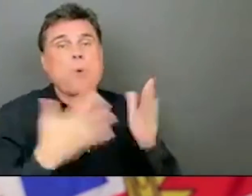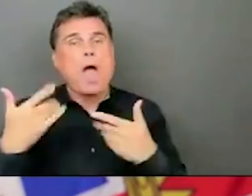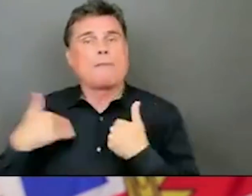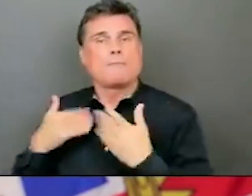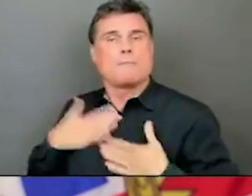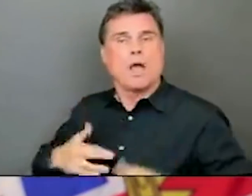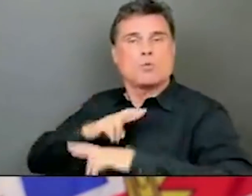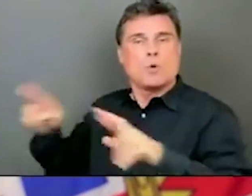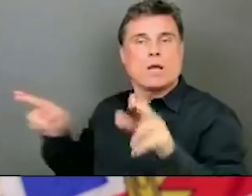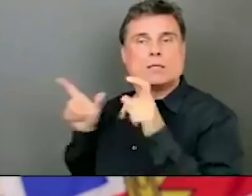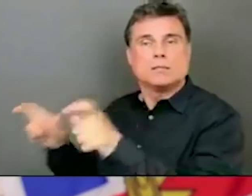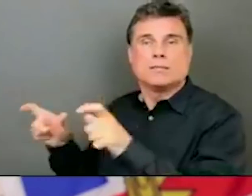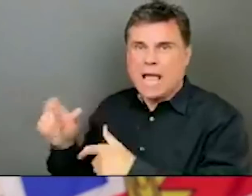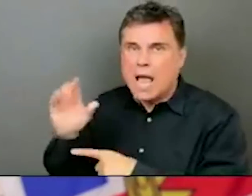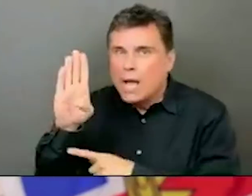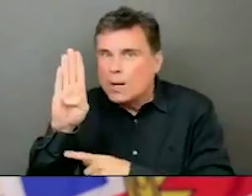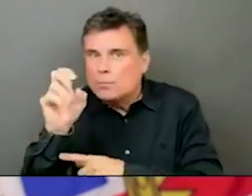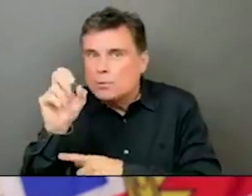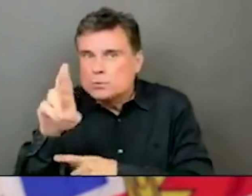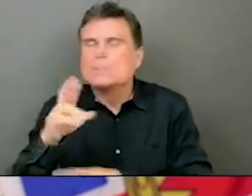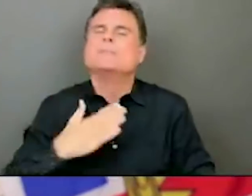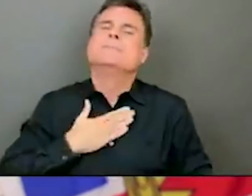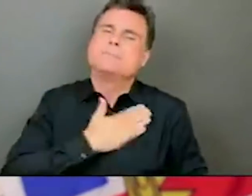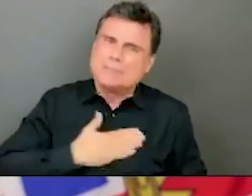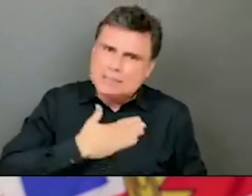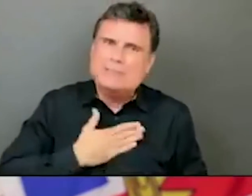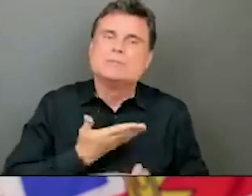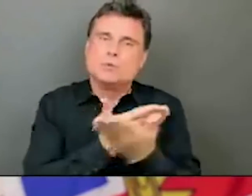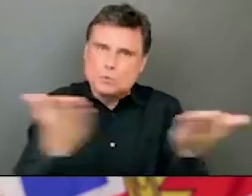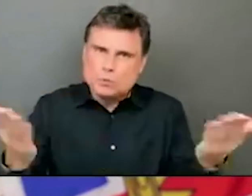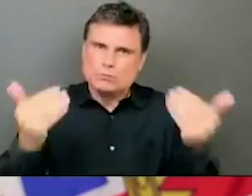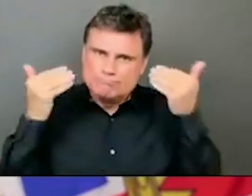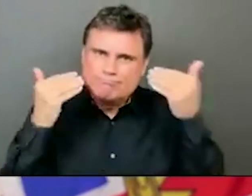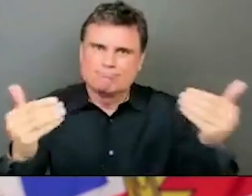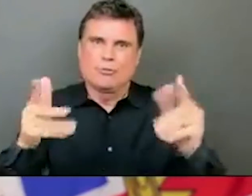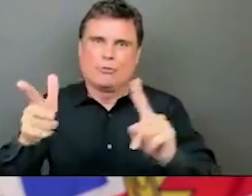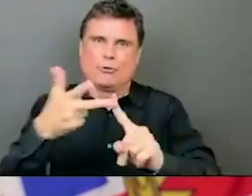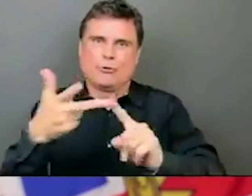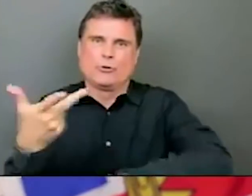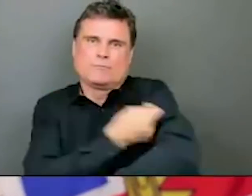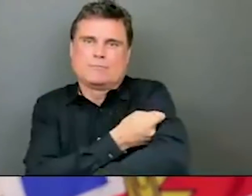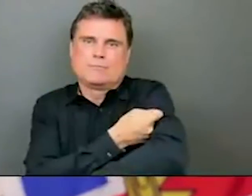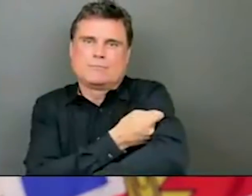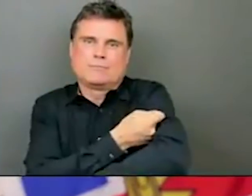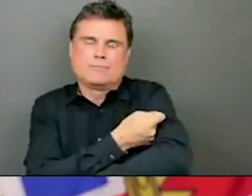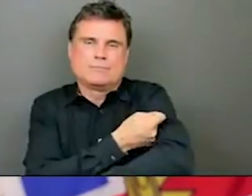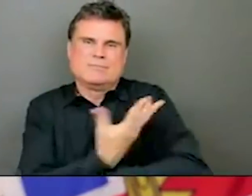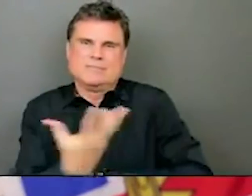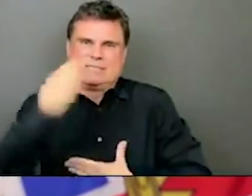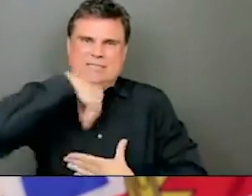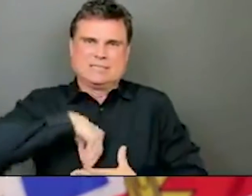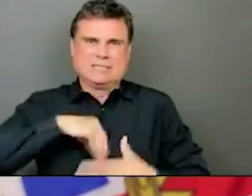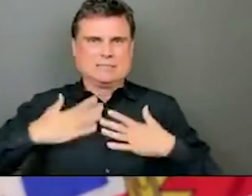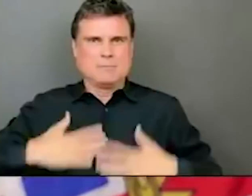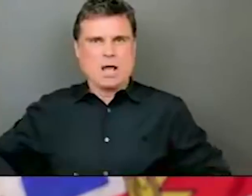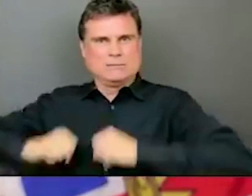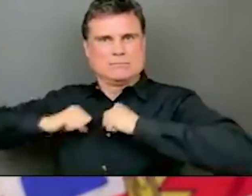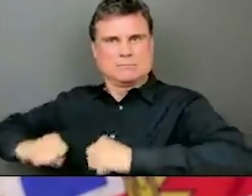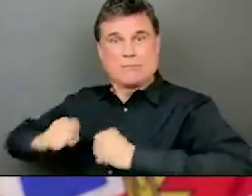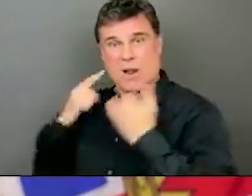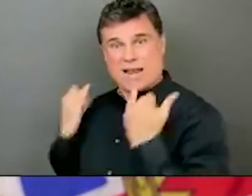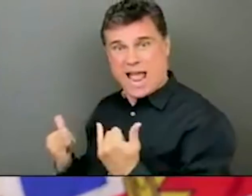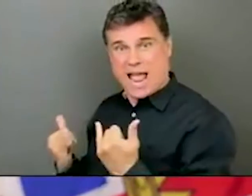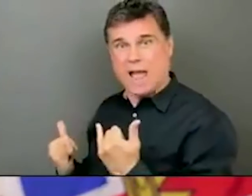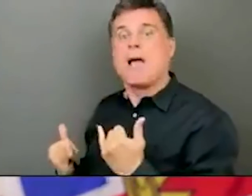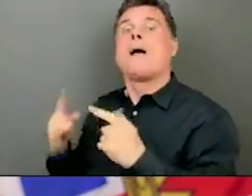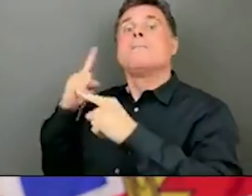the last few weeks and months. So yes, everybody step up, get your booster dose. It's good for you, it's good for getting us out of